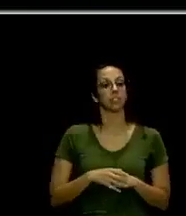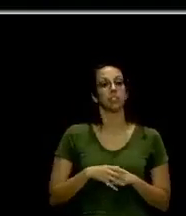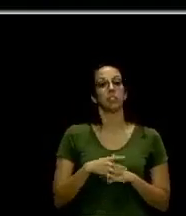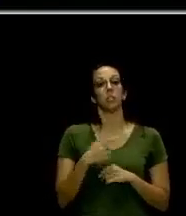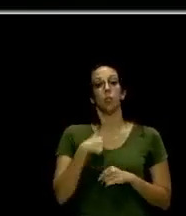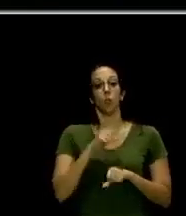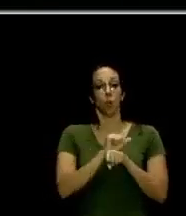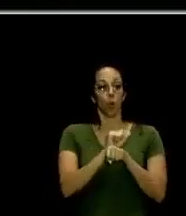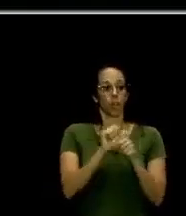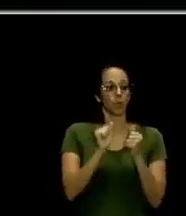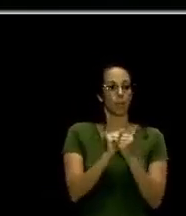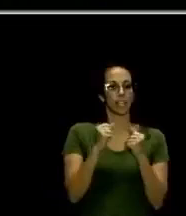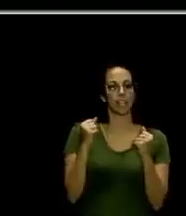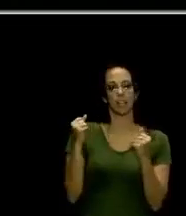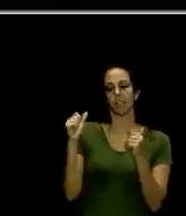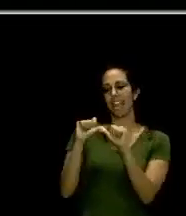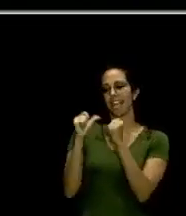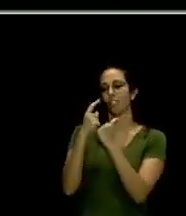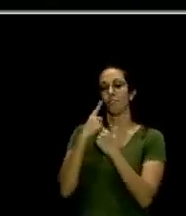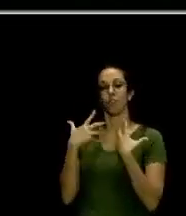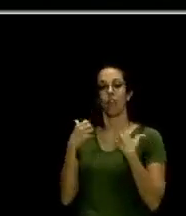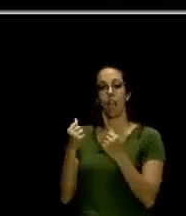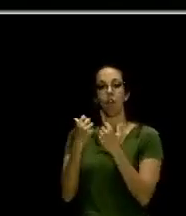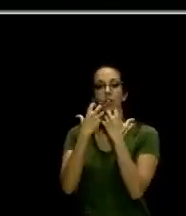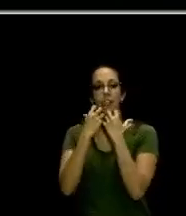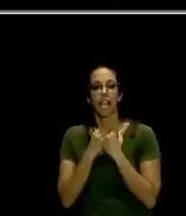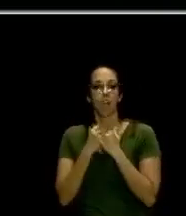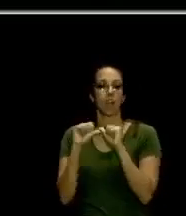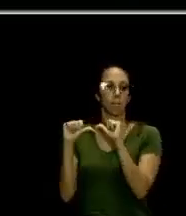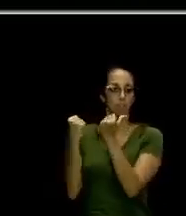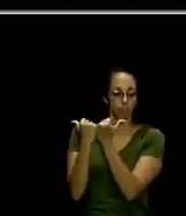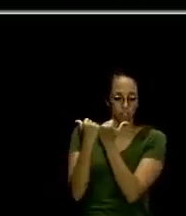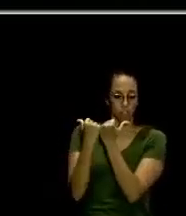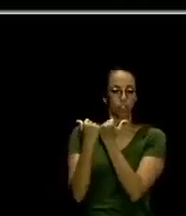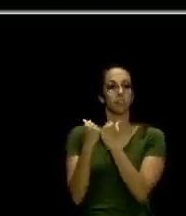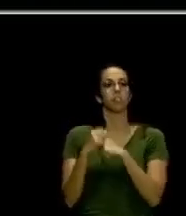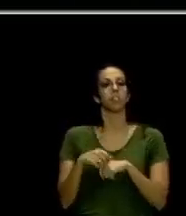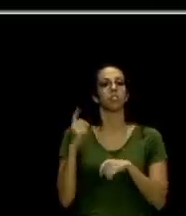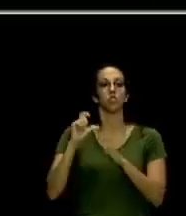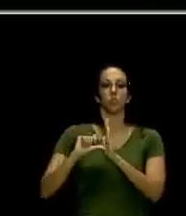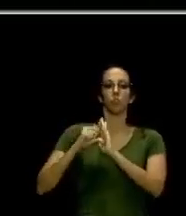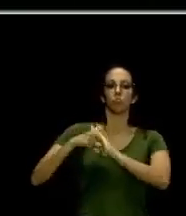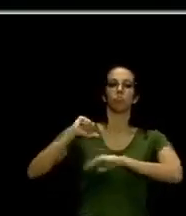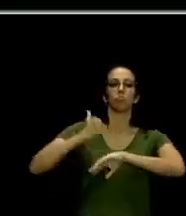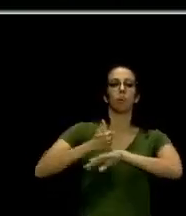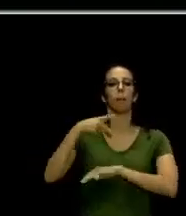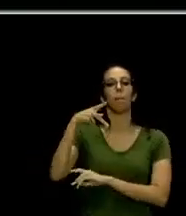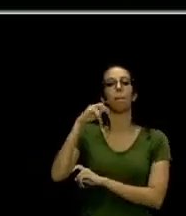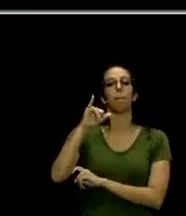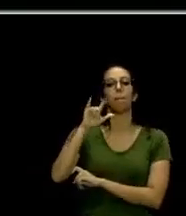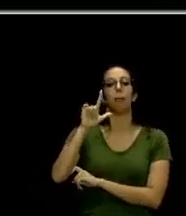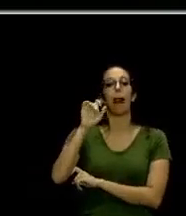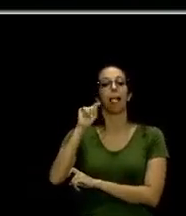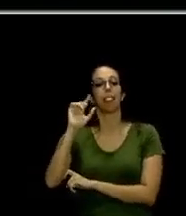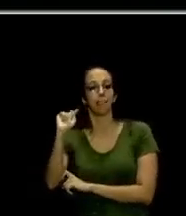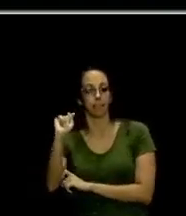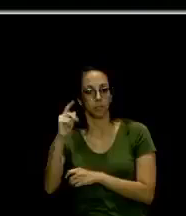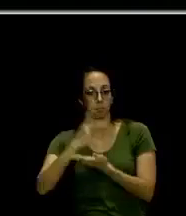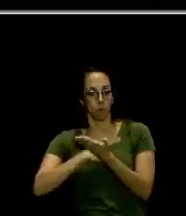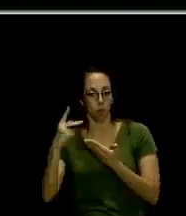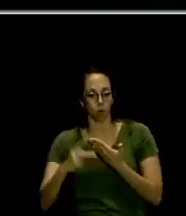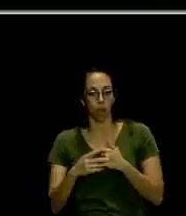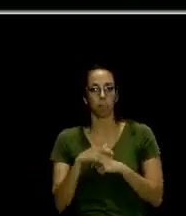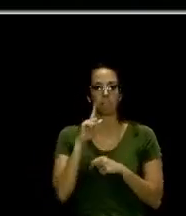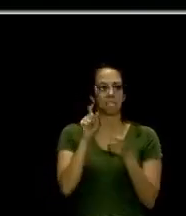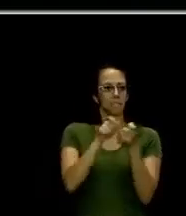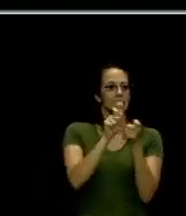the Agency for Healthcare Administration, that you've heard from earlier this evening, to implement a pilot program in specific areas of the state that